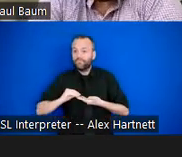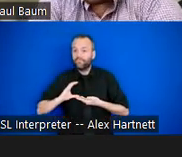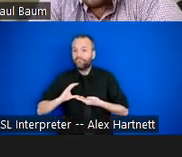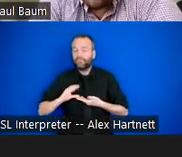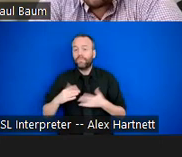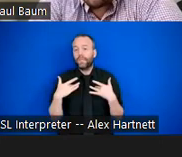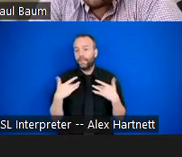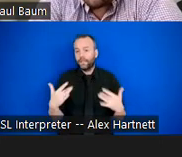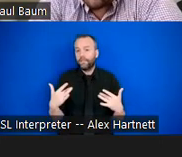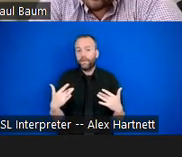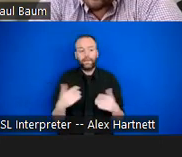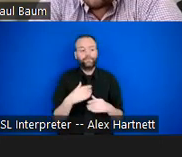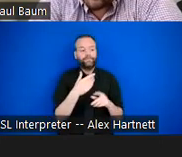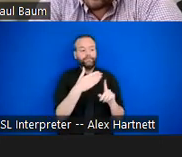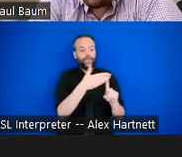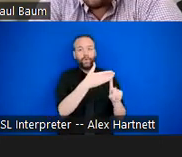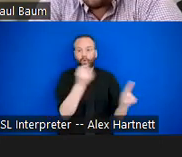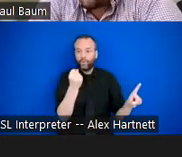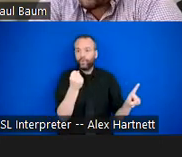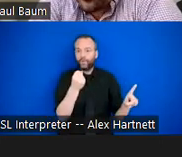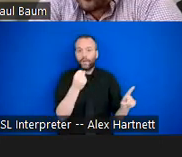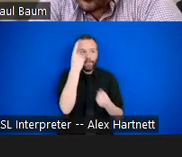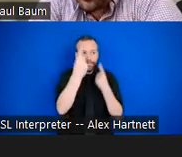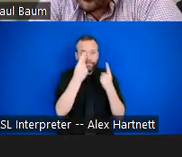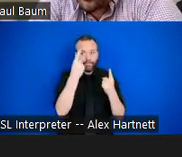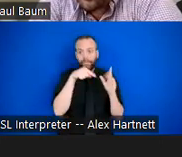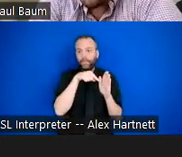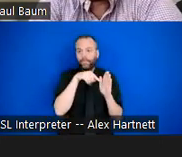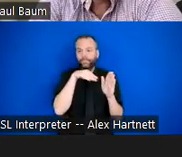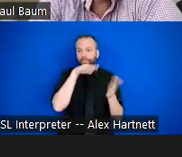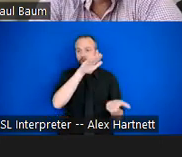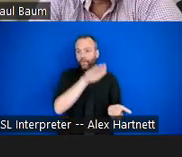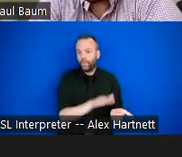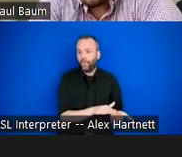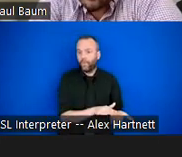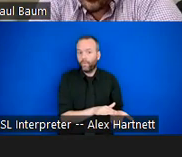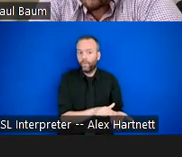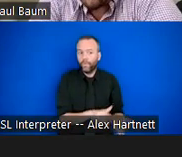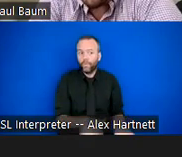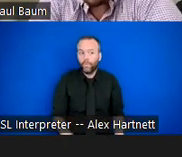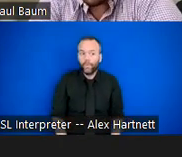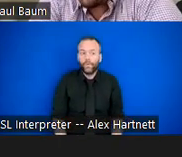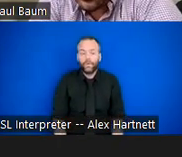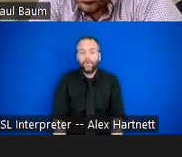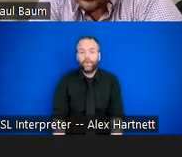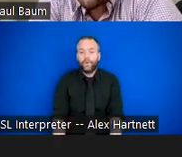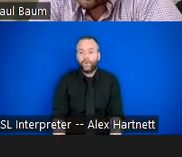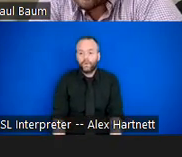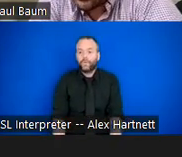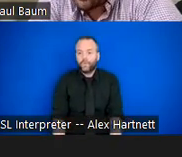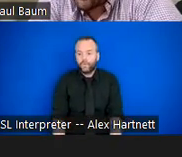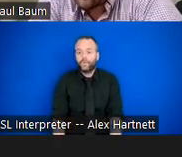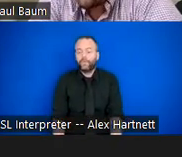I will say, and I will uplift Riverside County, RUHS